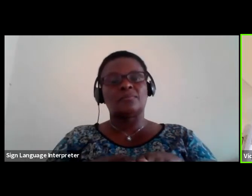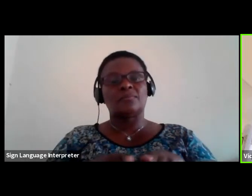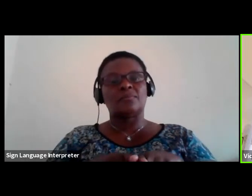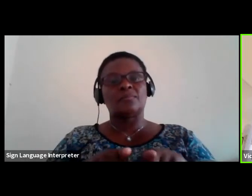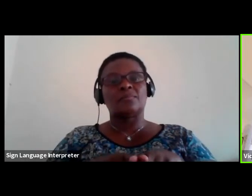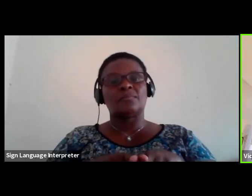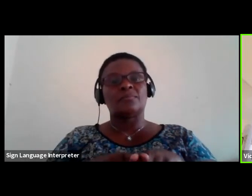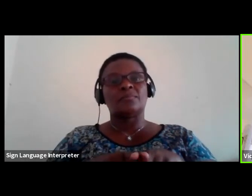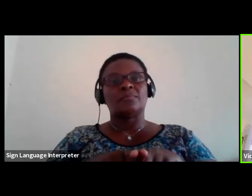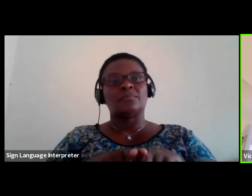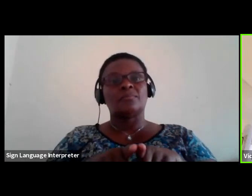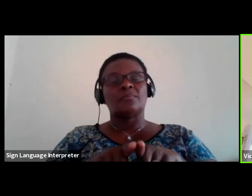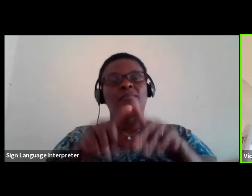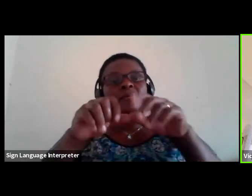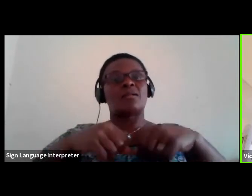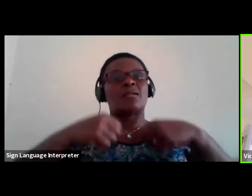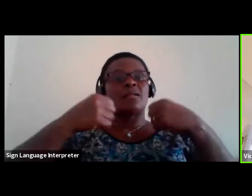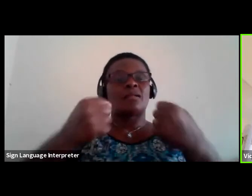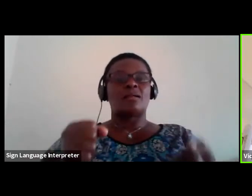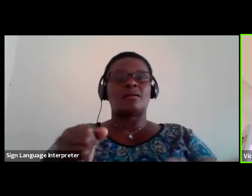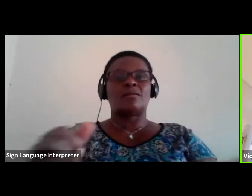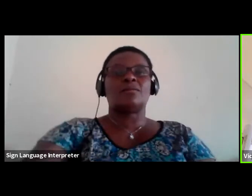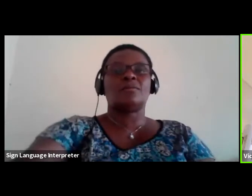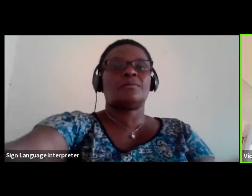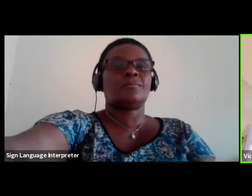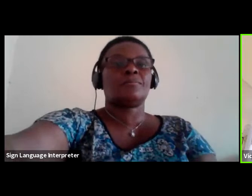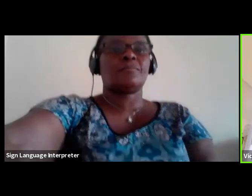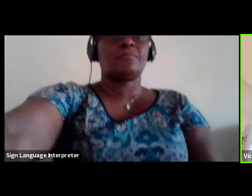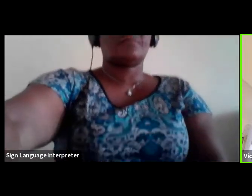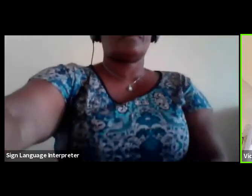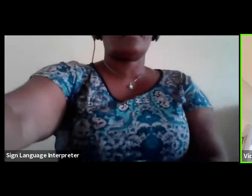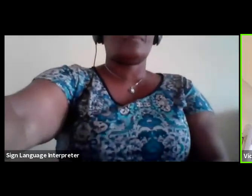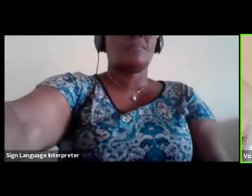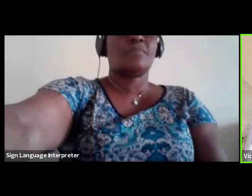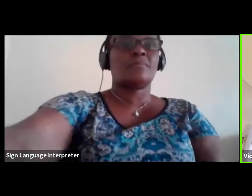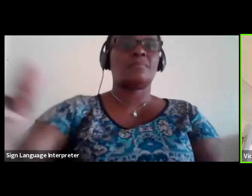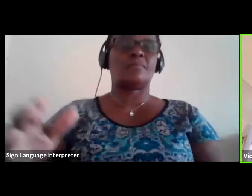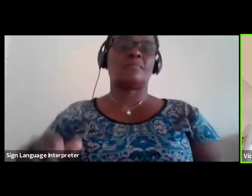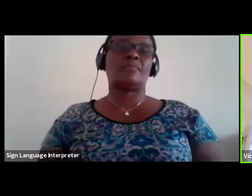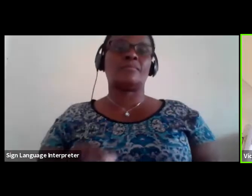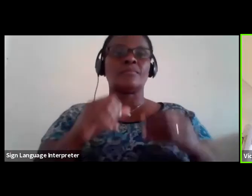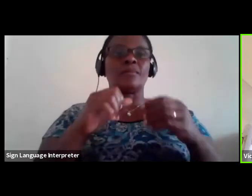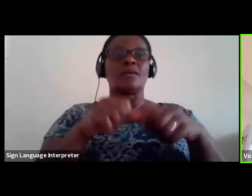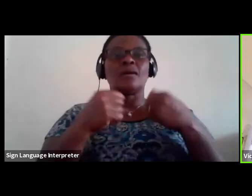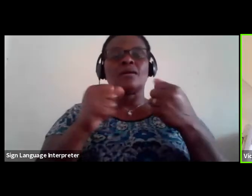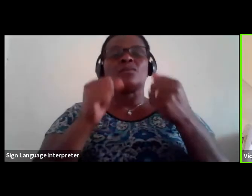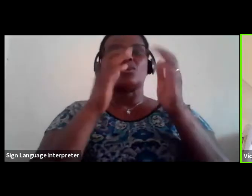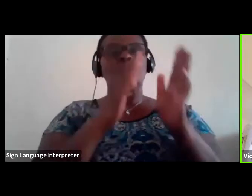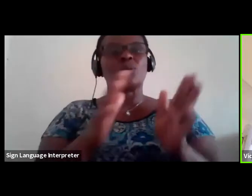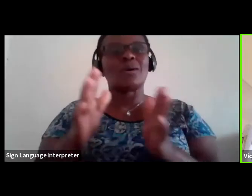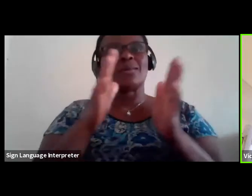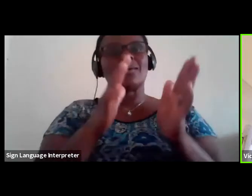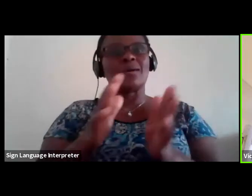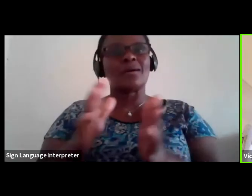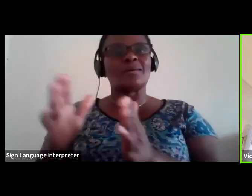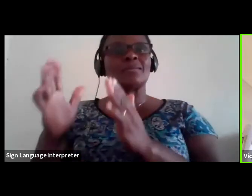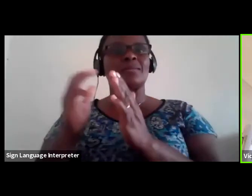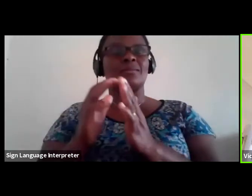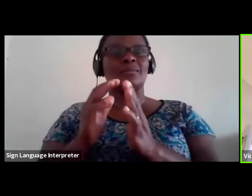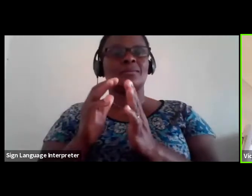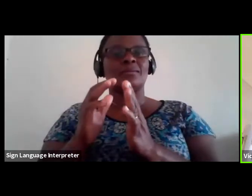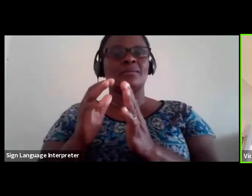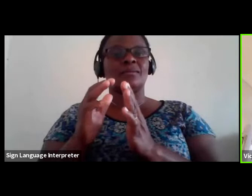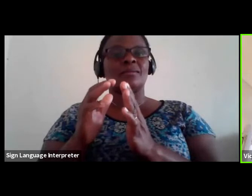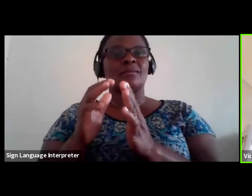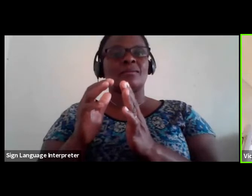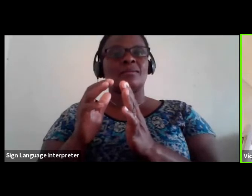person. So some of them have resorted to having online meetings, but of course, there are challenges when it comes to having